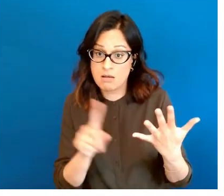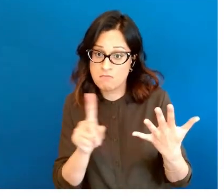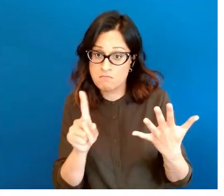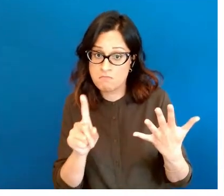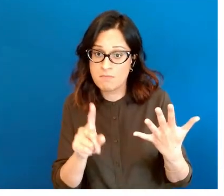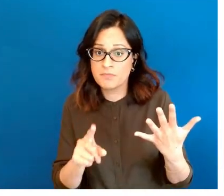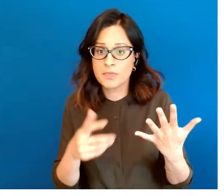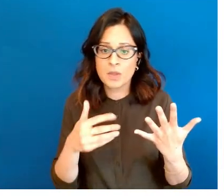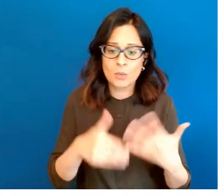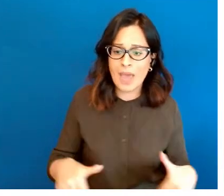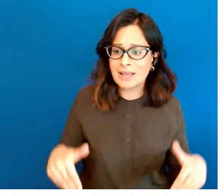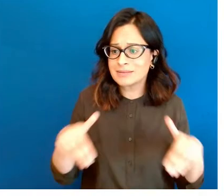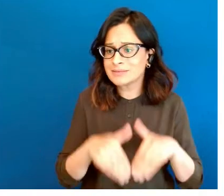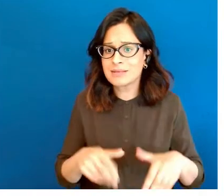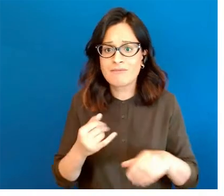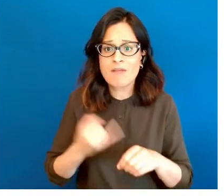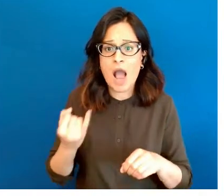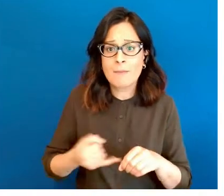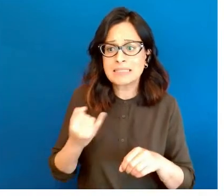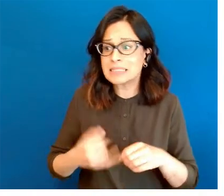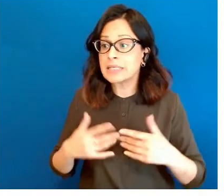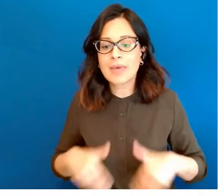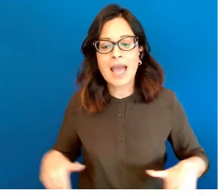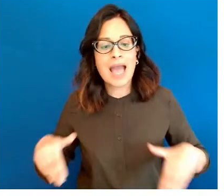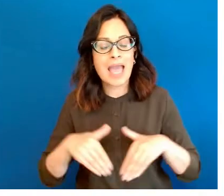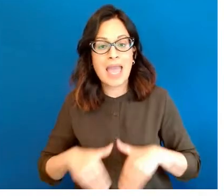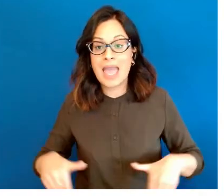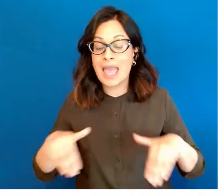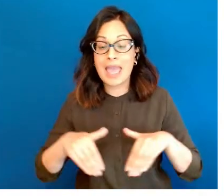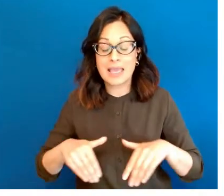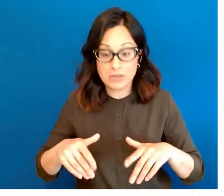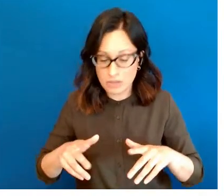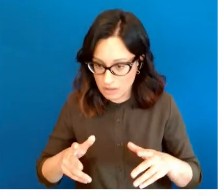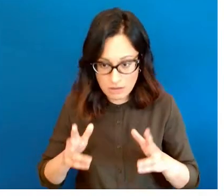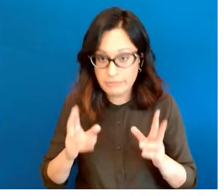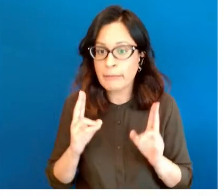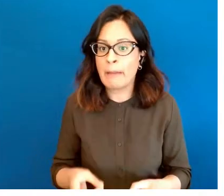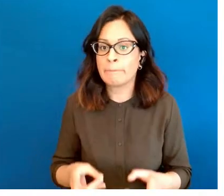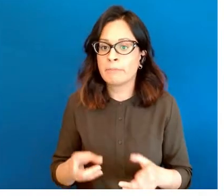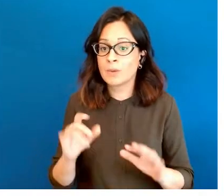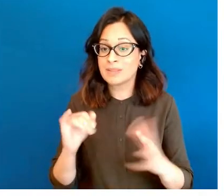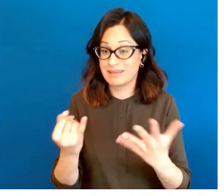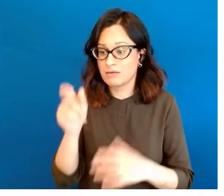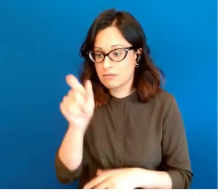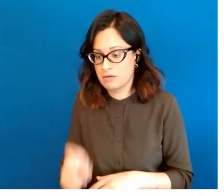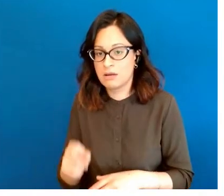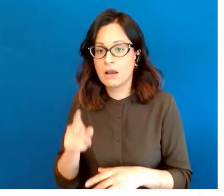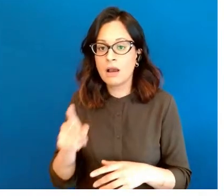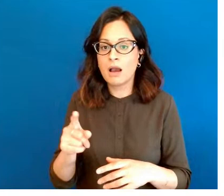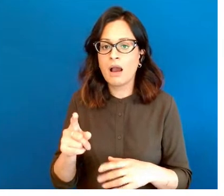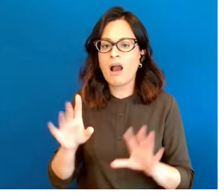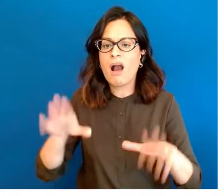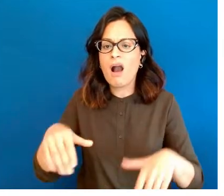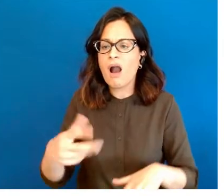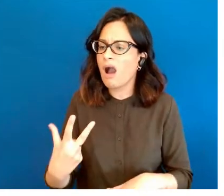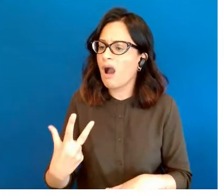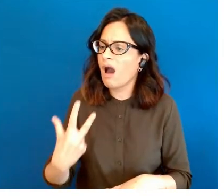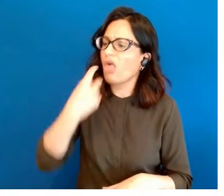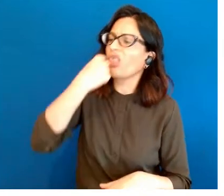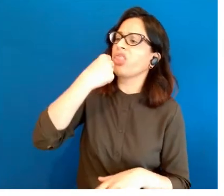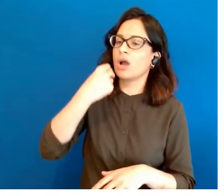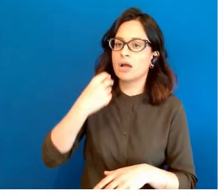waiting in a pharmacy for it to be dispensed. One patient was reported to be advised to spray it into the mouth rather than inject